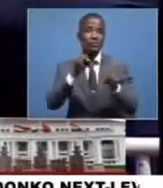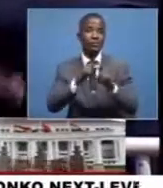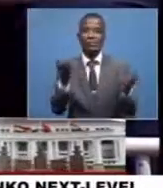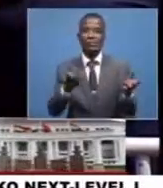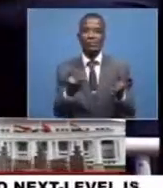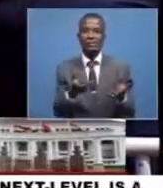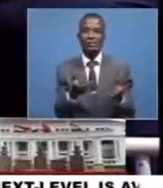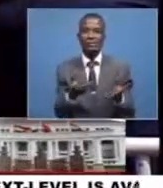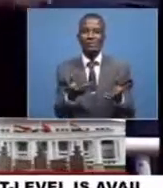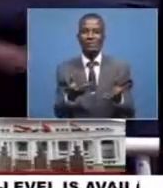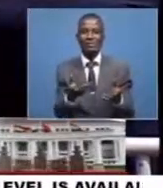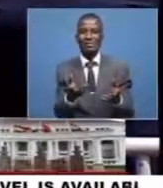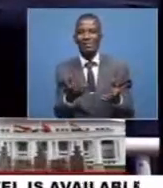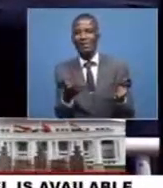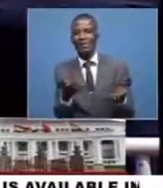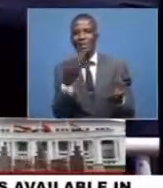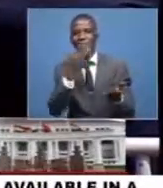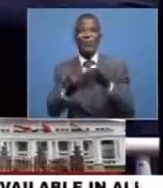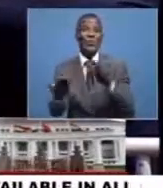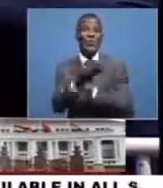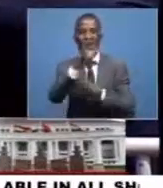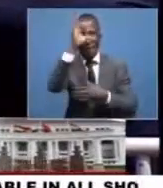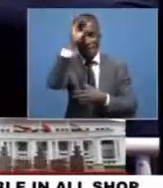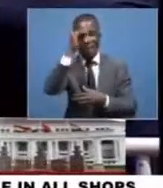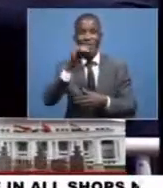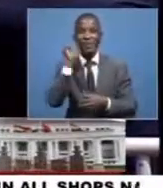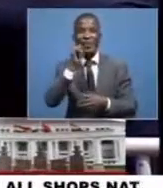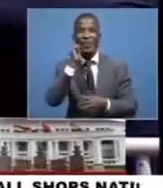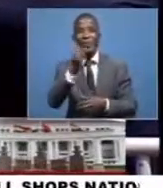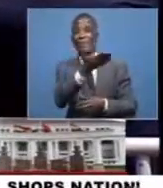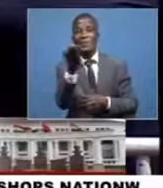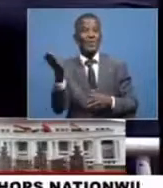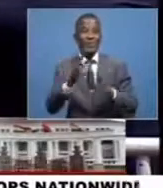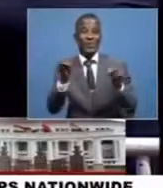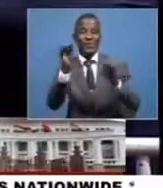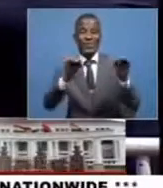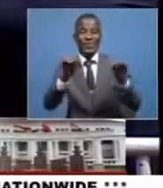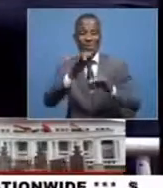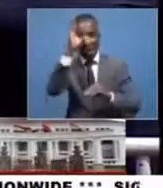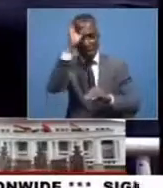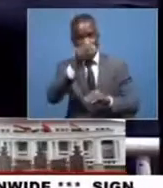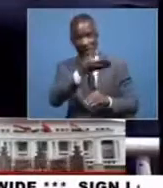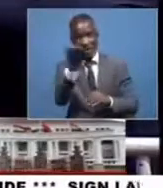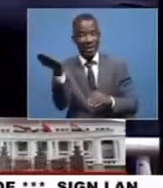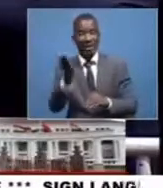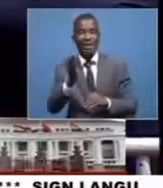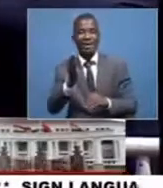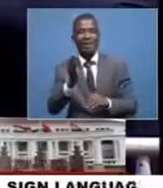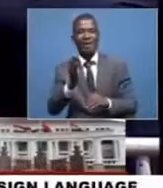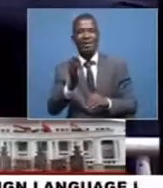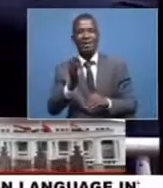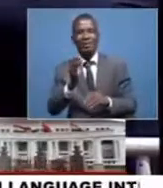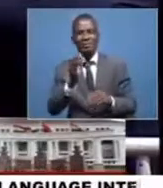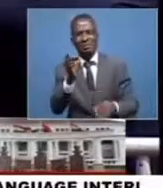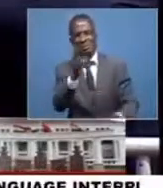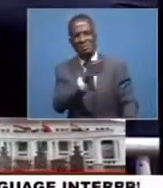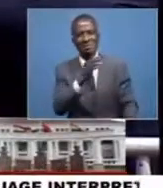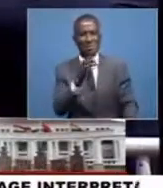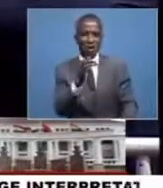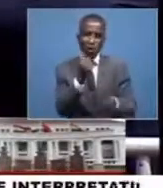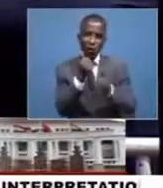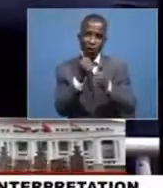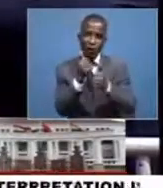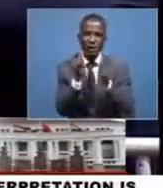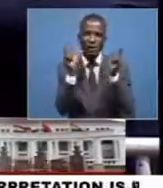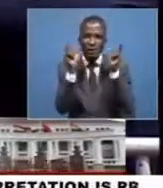see any ladies. Okay, so good morning, gentlemen. I believe you all followed the